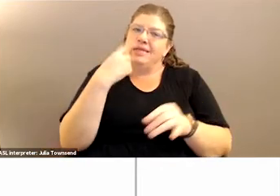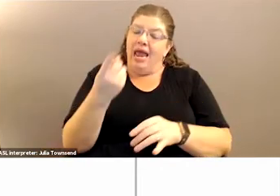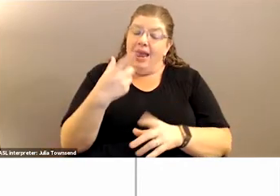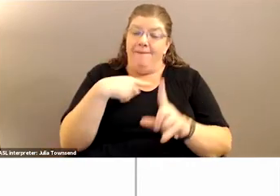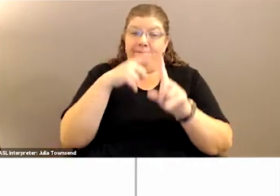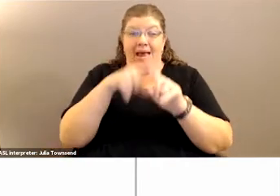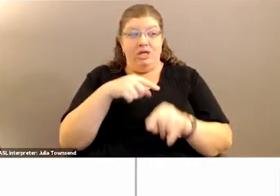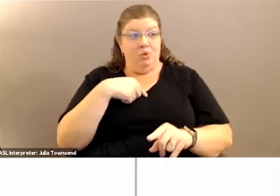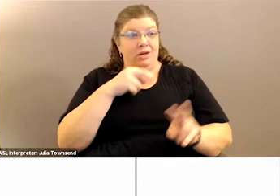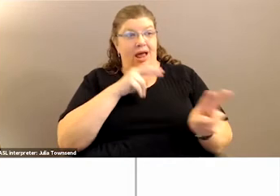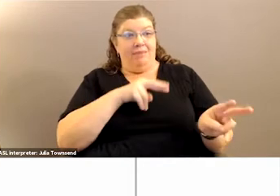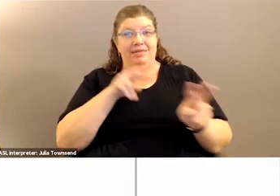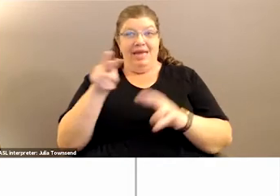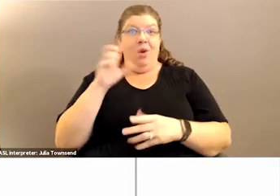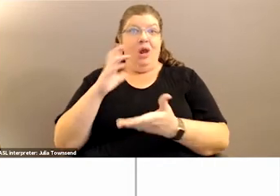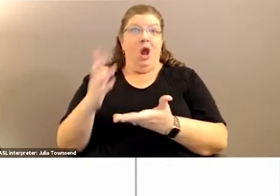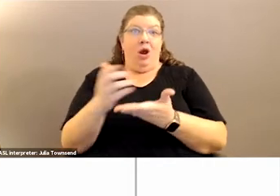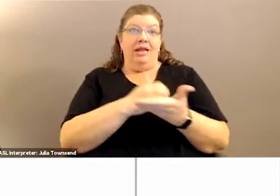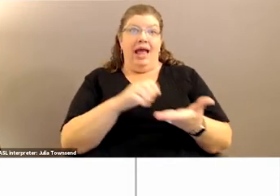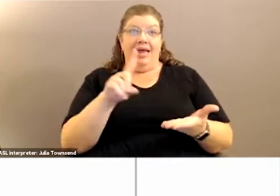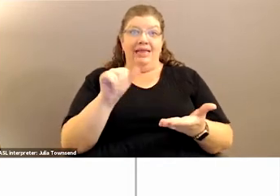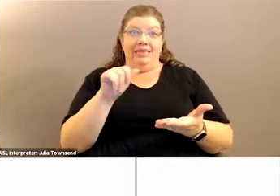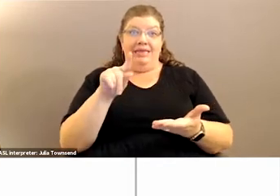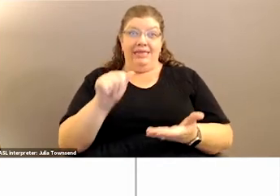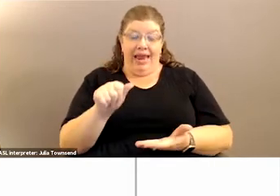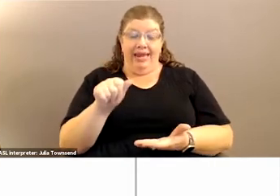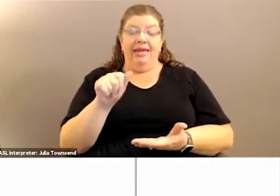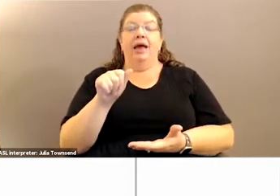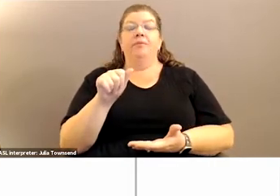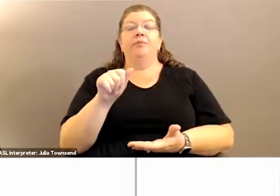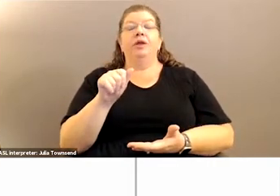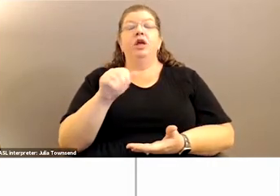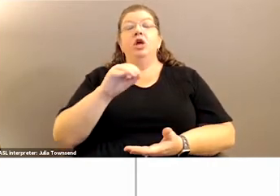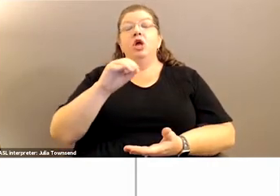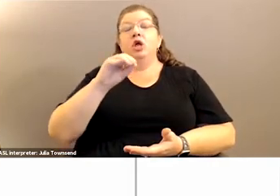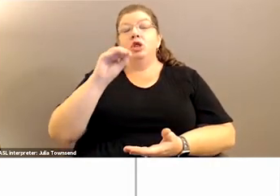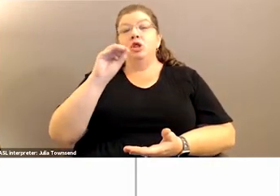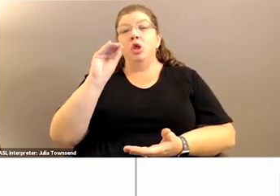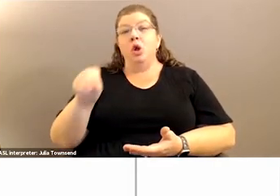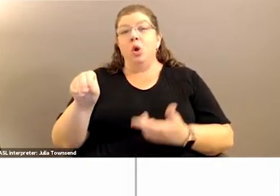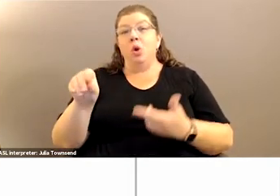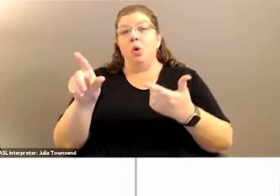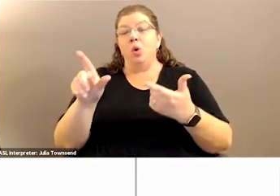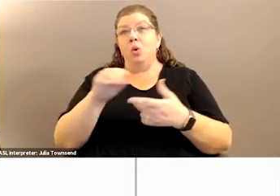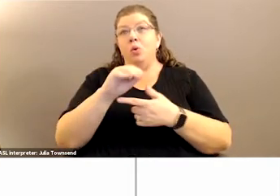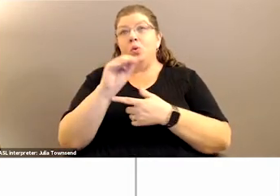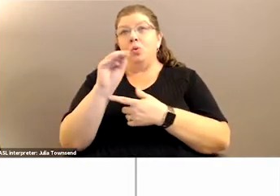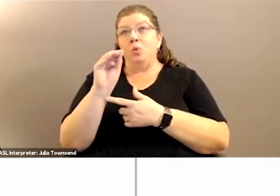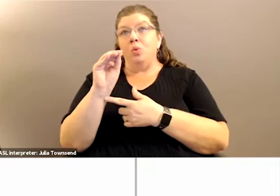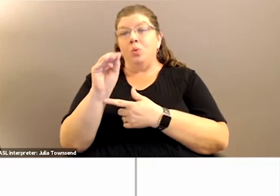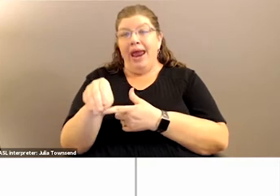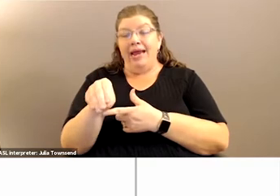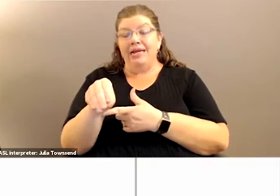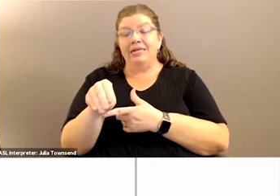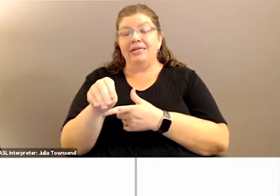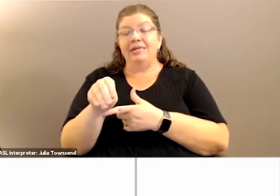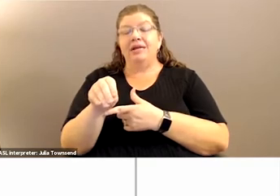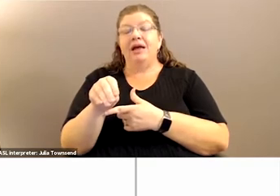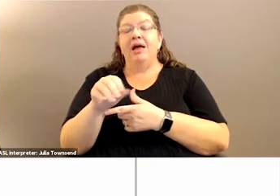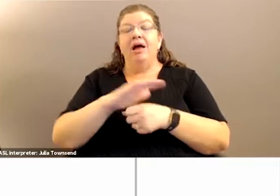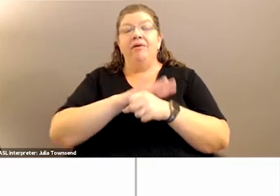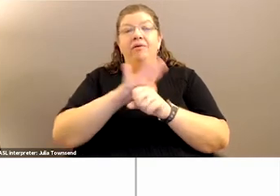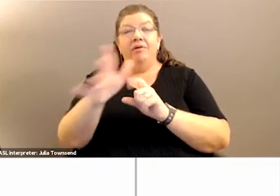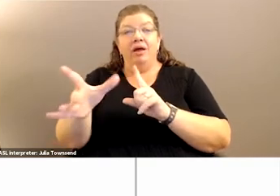seeing and we are collecting that data is that the rate of the rate of cases